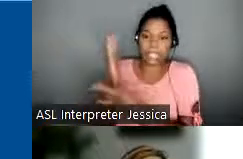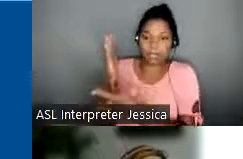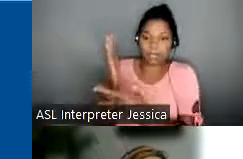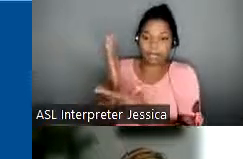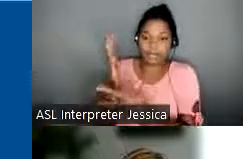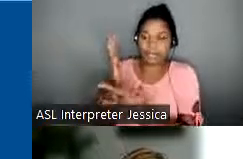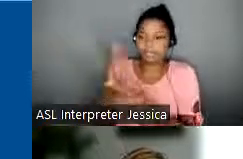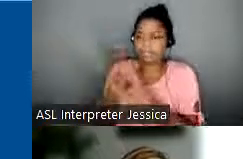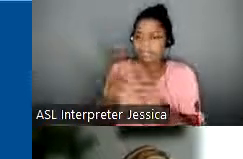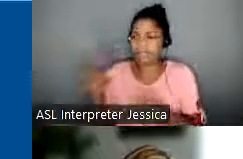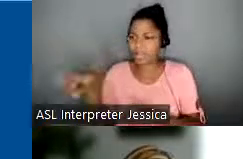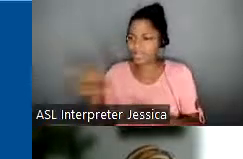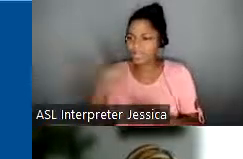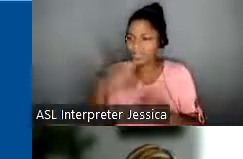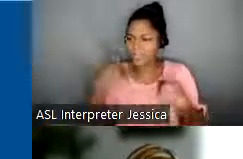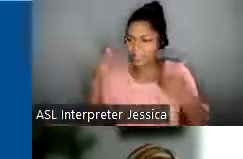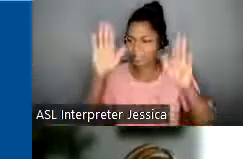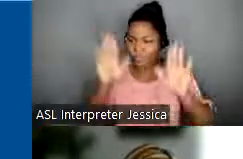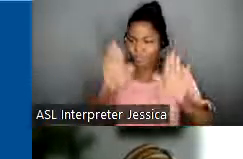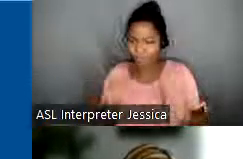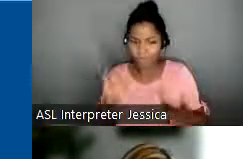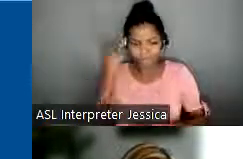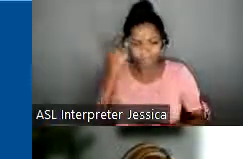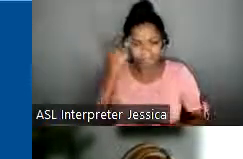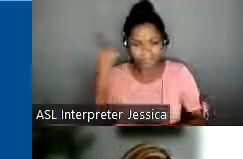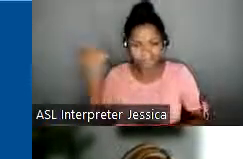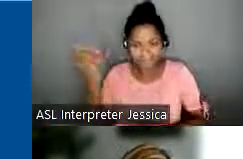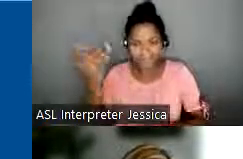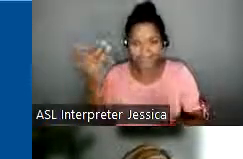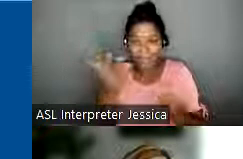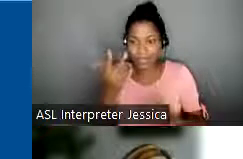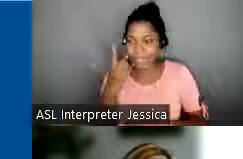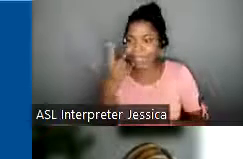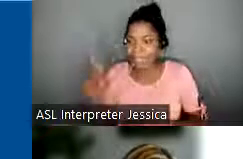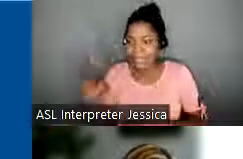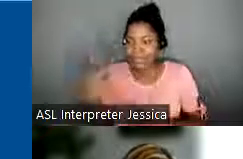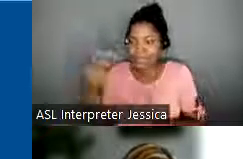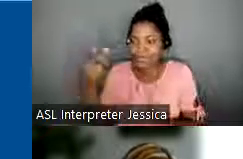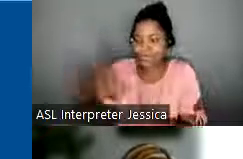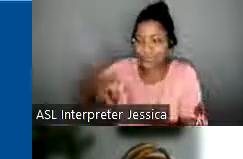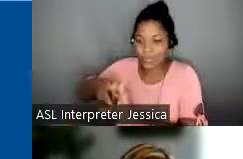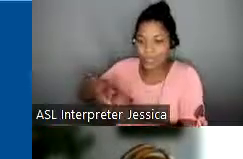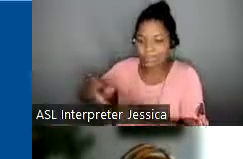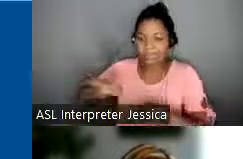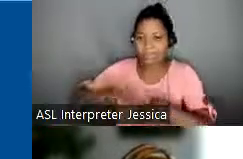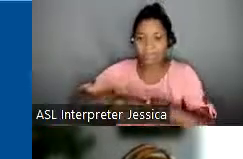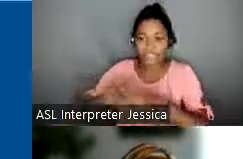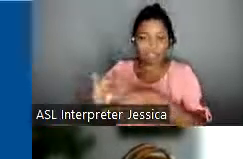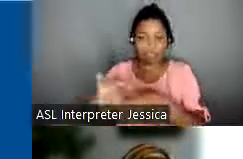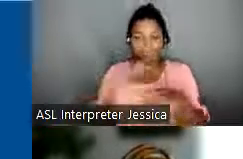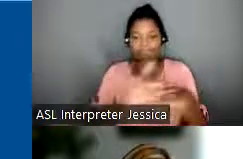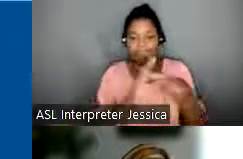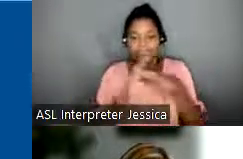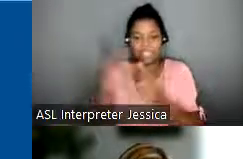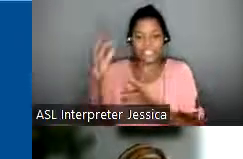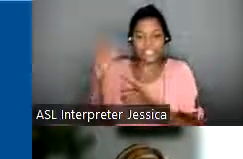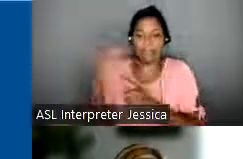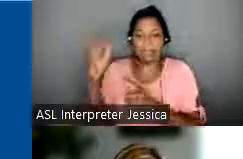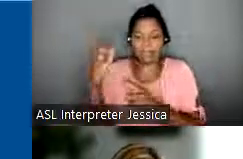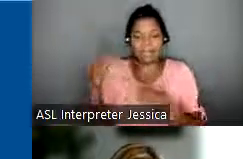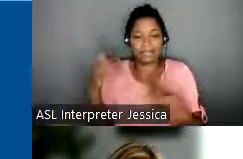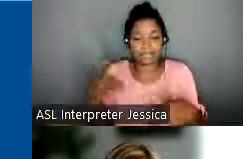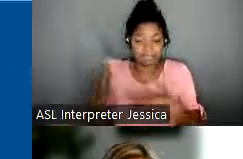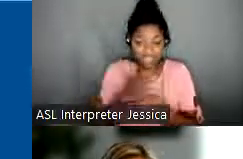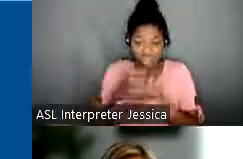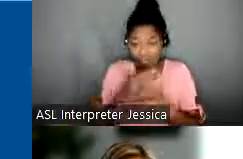all have wonderful ideas. So I would love to see you join the Nationwide Network of Champions and share these tools and resources that you